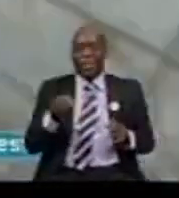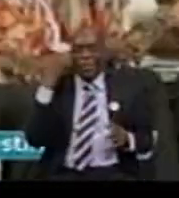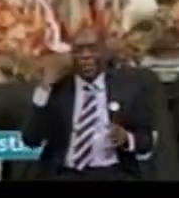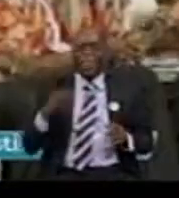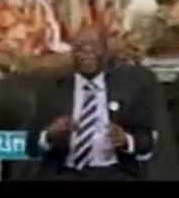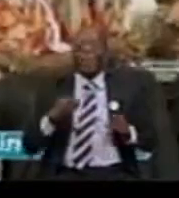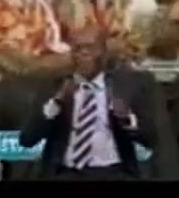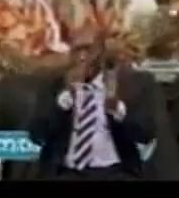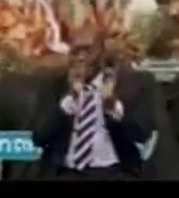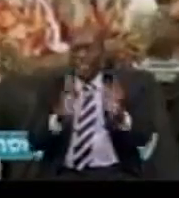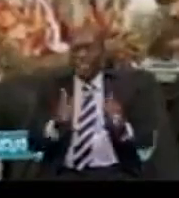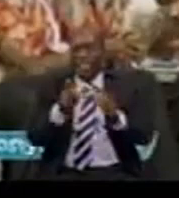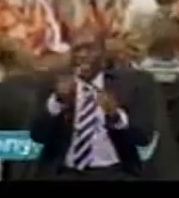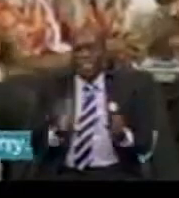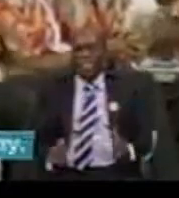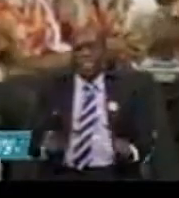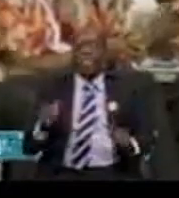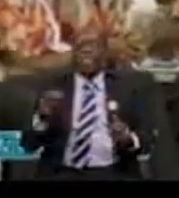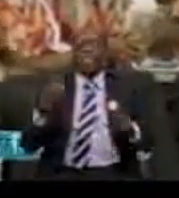Lord. Praise the Lord.